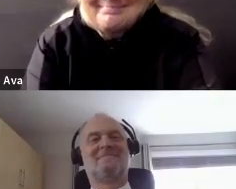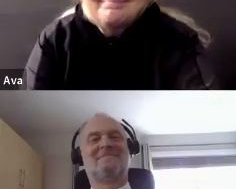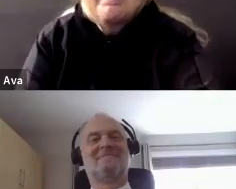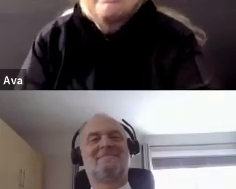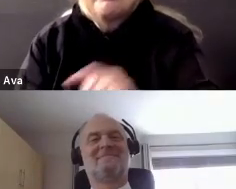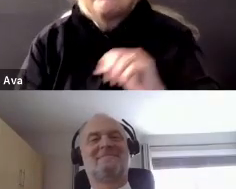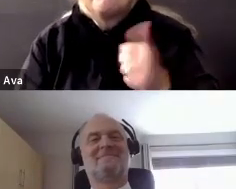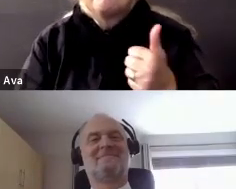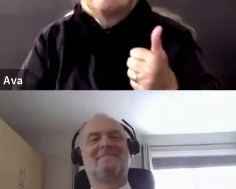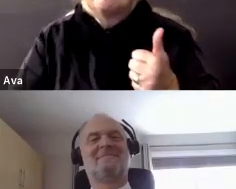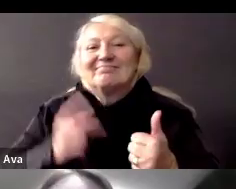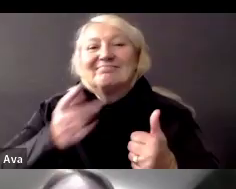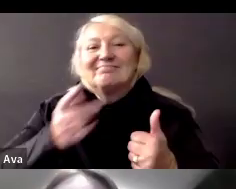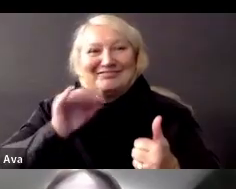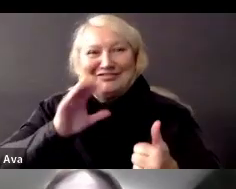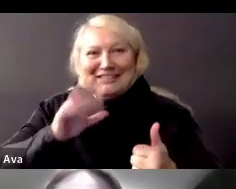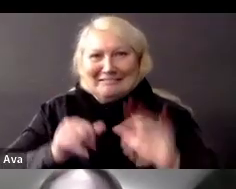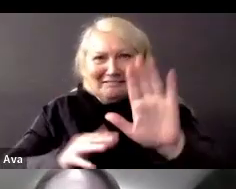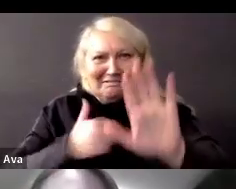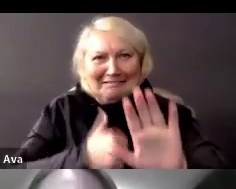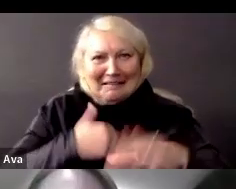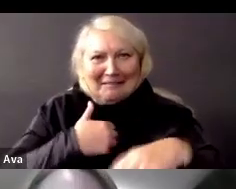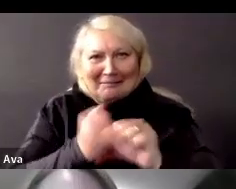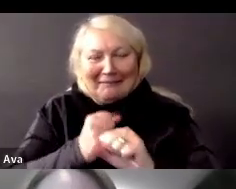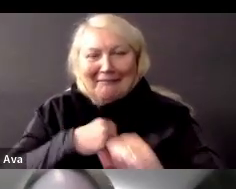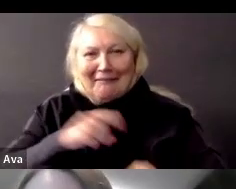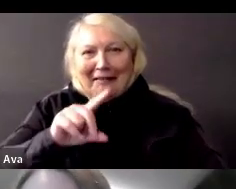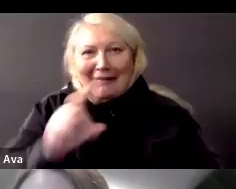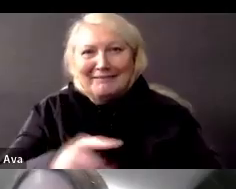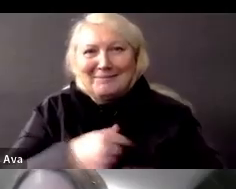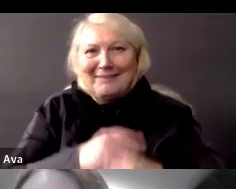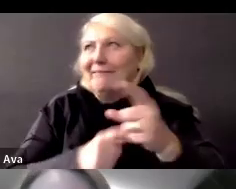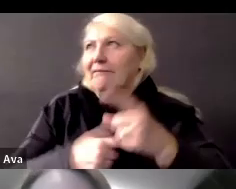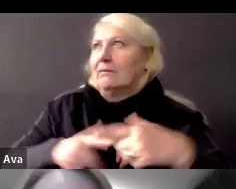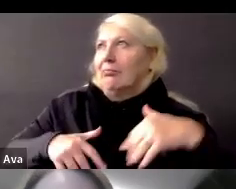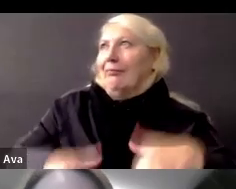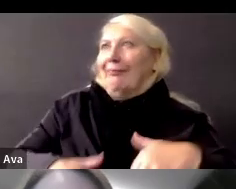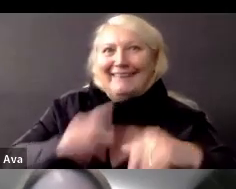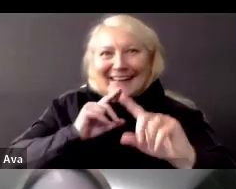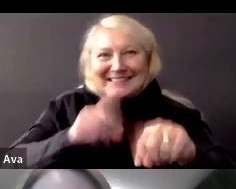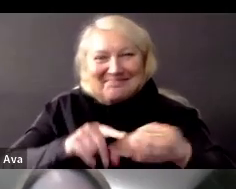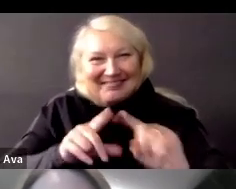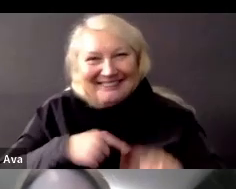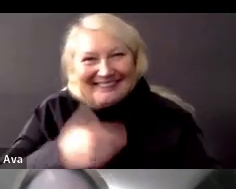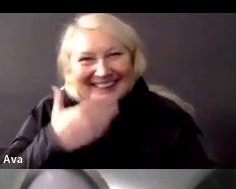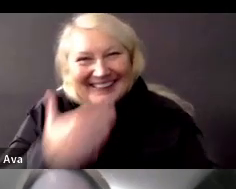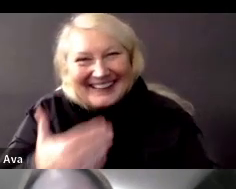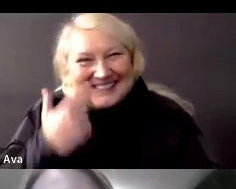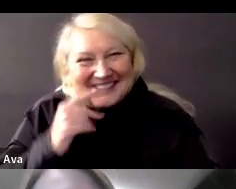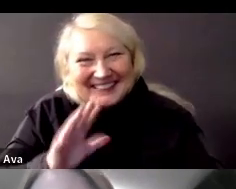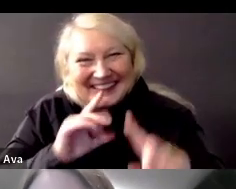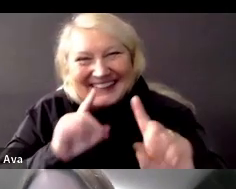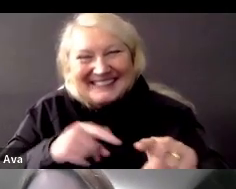coming absolutely, up and thoughts absolutely. are coming up. So I appreciate that so much. Thank you for that answer.